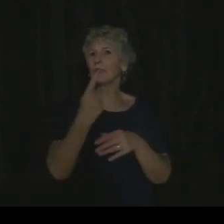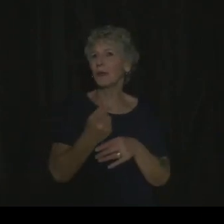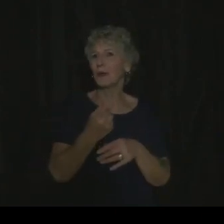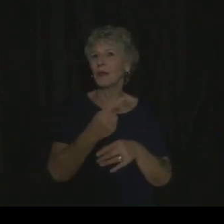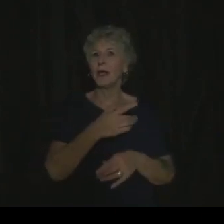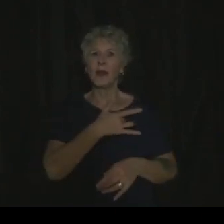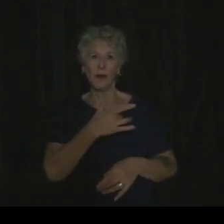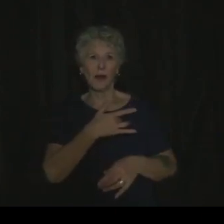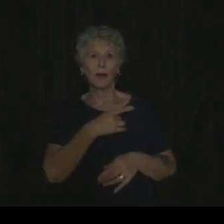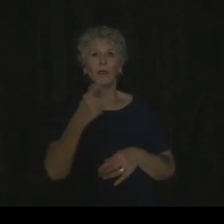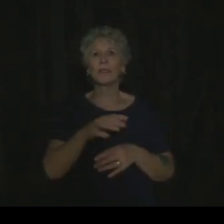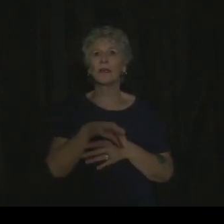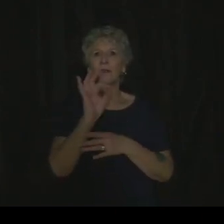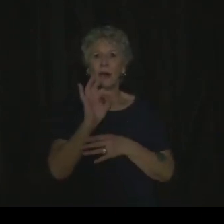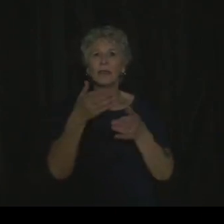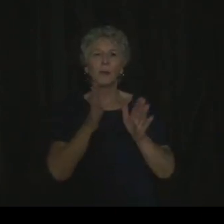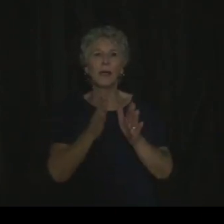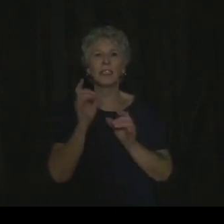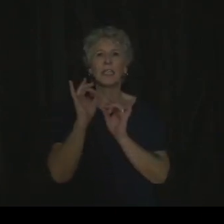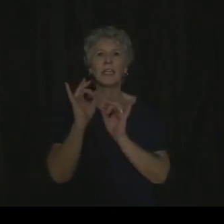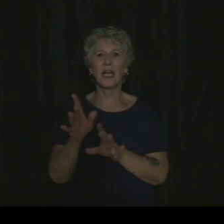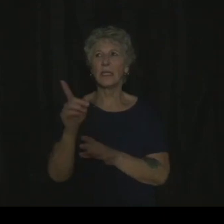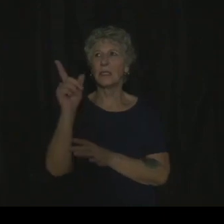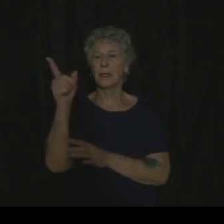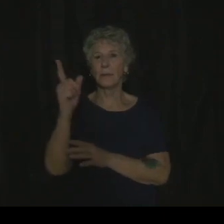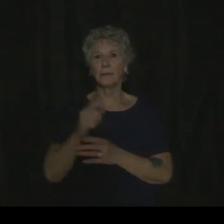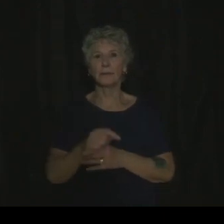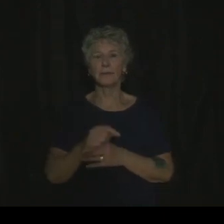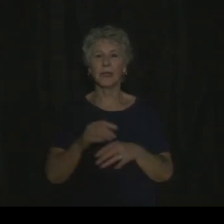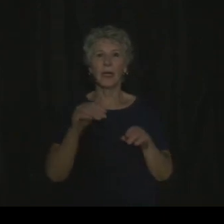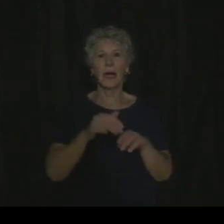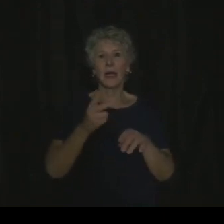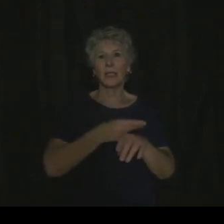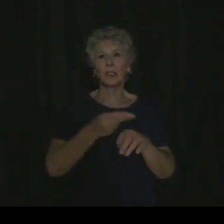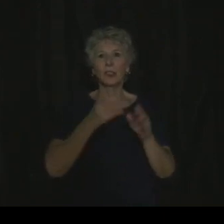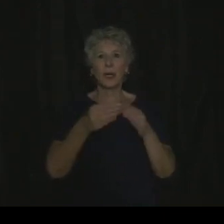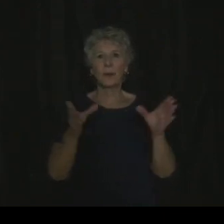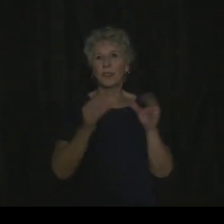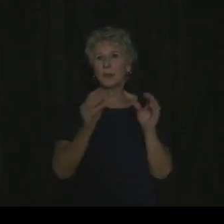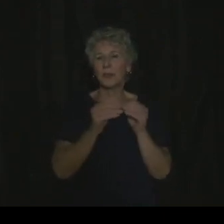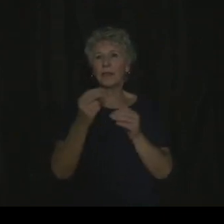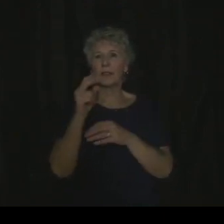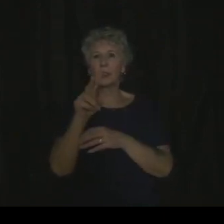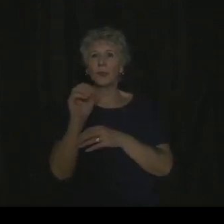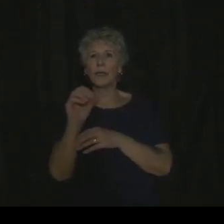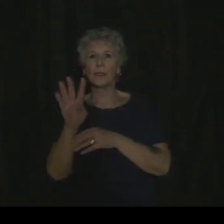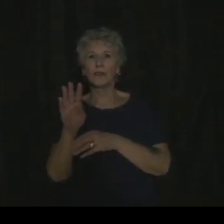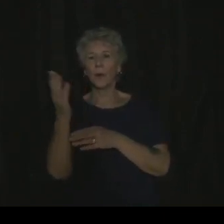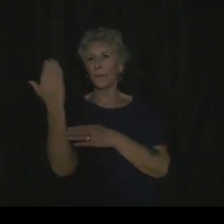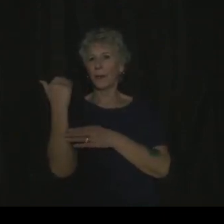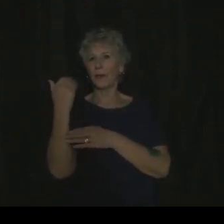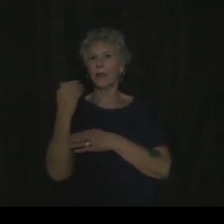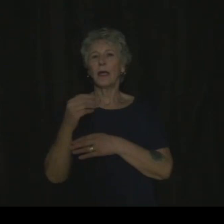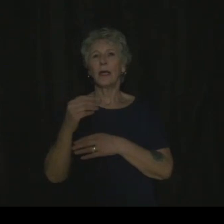would still find a way to despise him. At the Shepherd's Conference in 2004, the late R.C. Sproul shared a